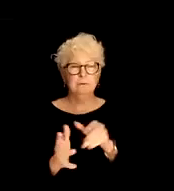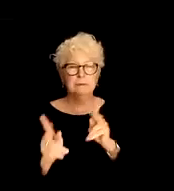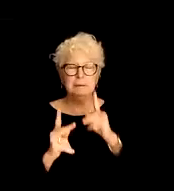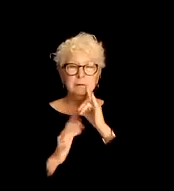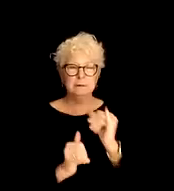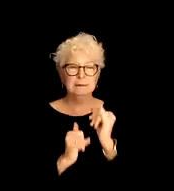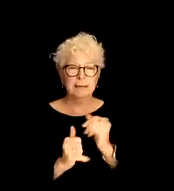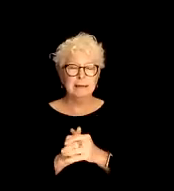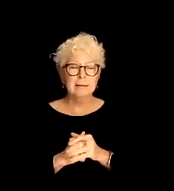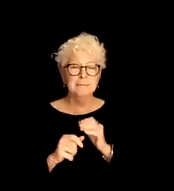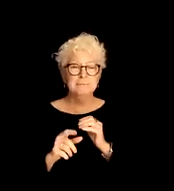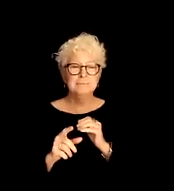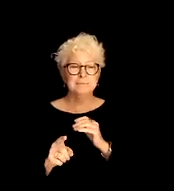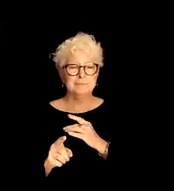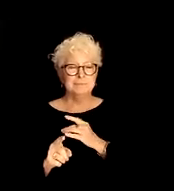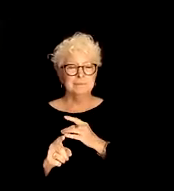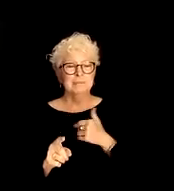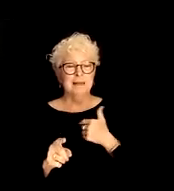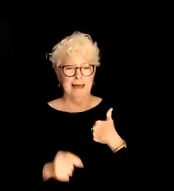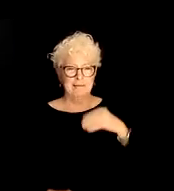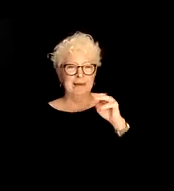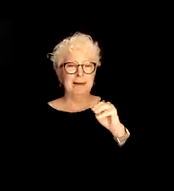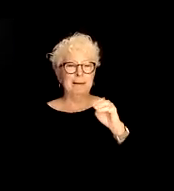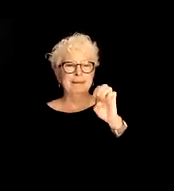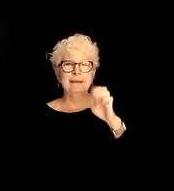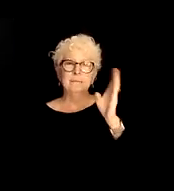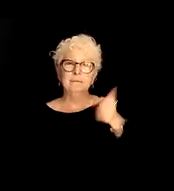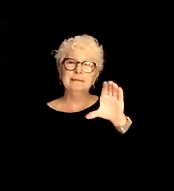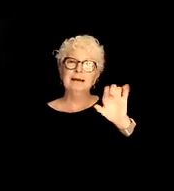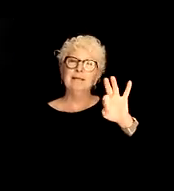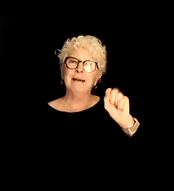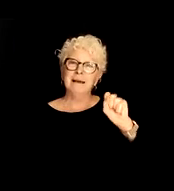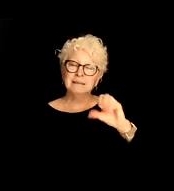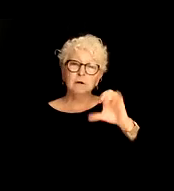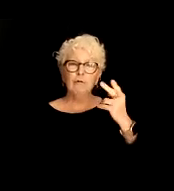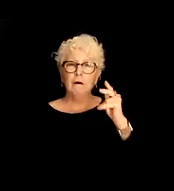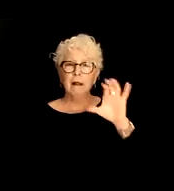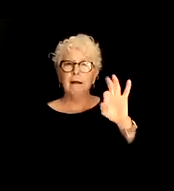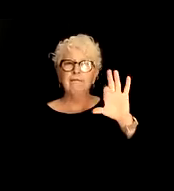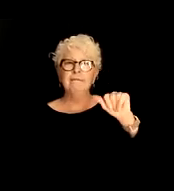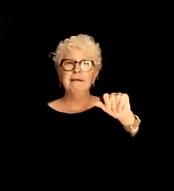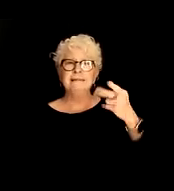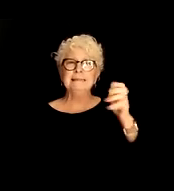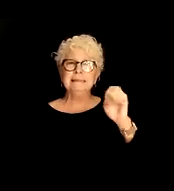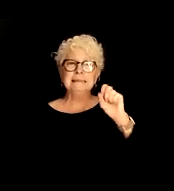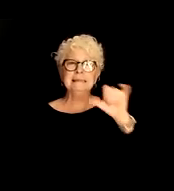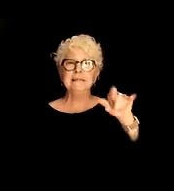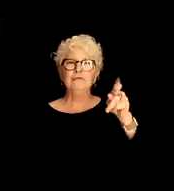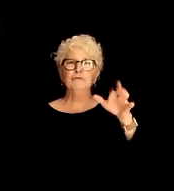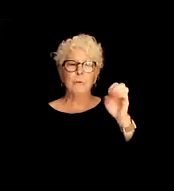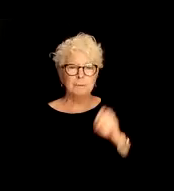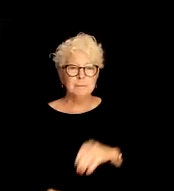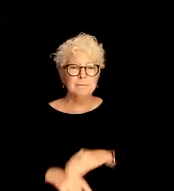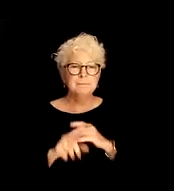life disappear. I have ME, CFS, that's chronic fatigue syndrome. Historically, you can see illnesses very similar to this called